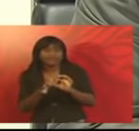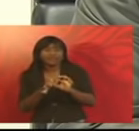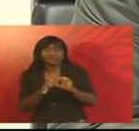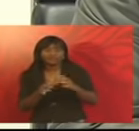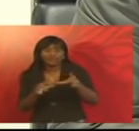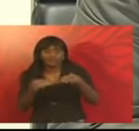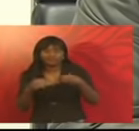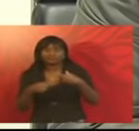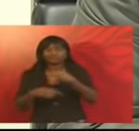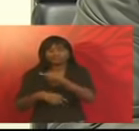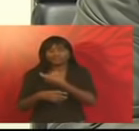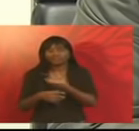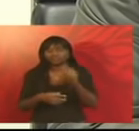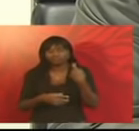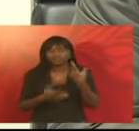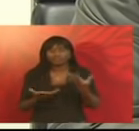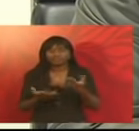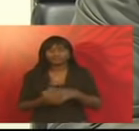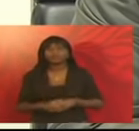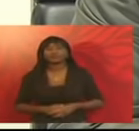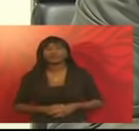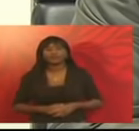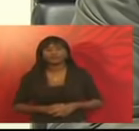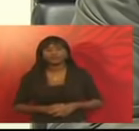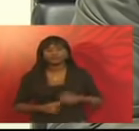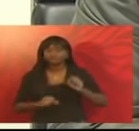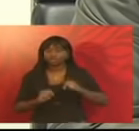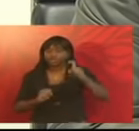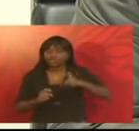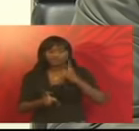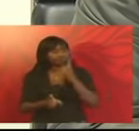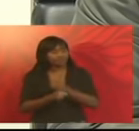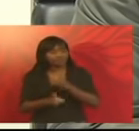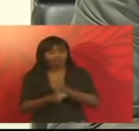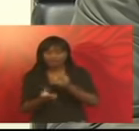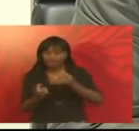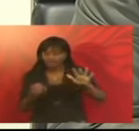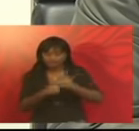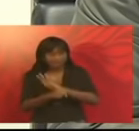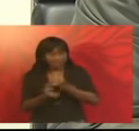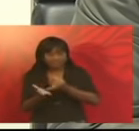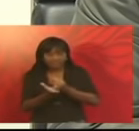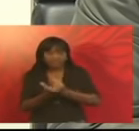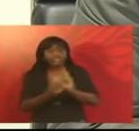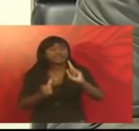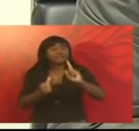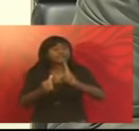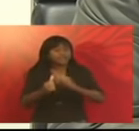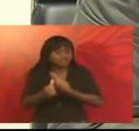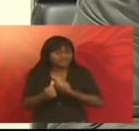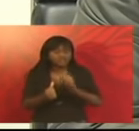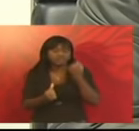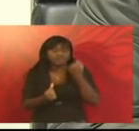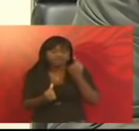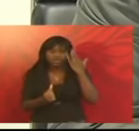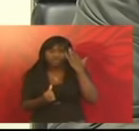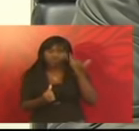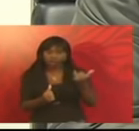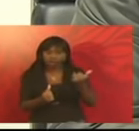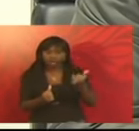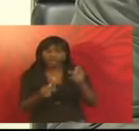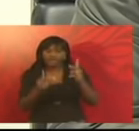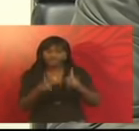vaccine in the recent past. So there is a need for proper investigation to verify the link between a vaccine and